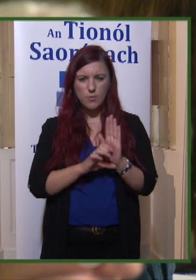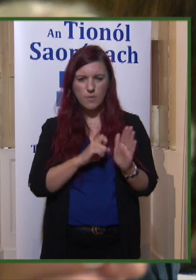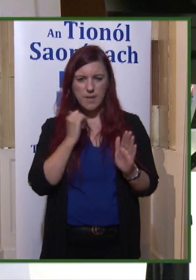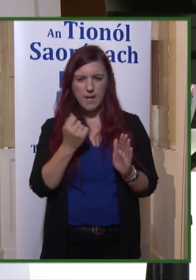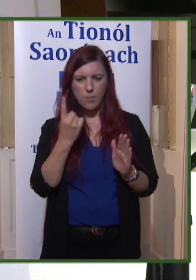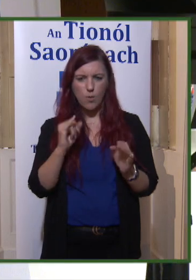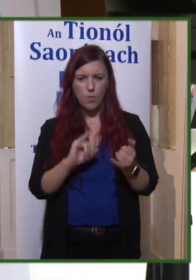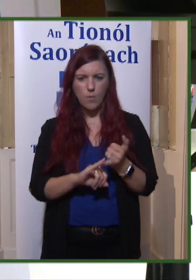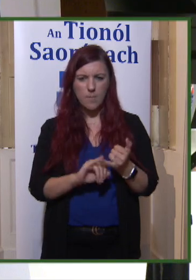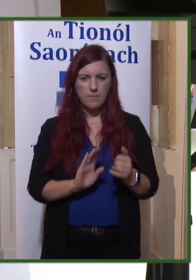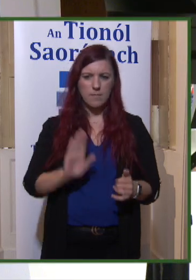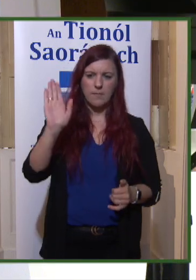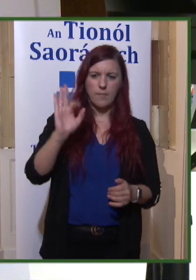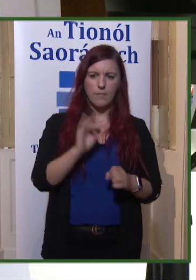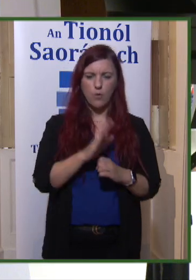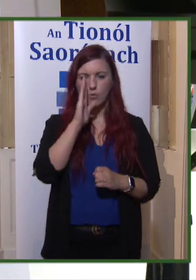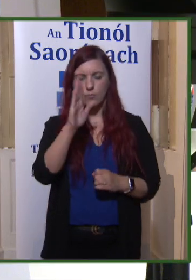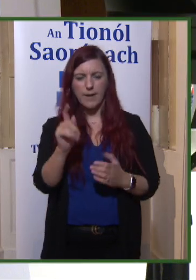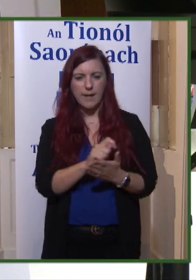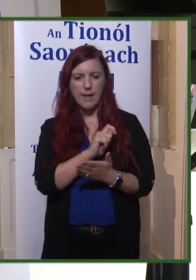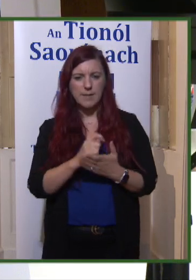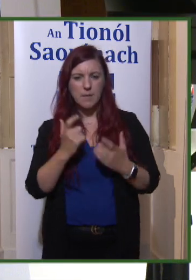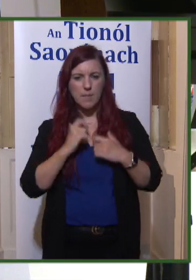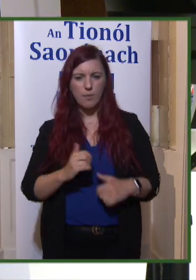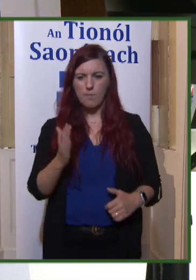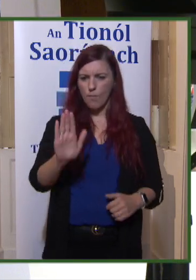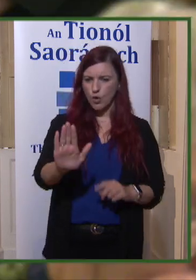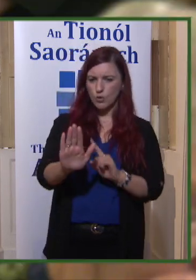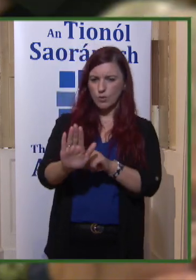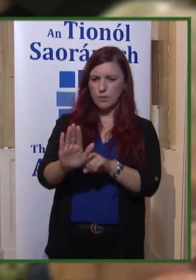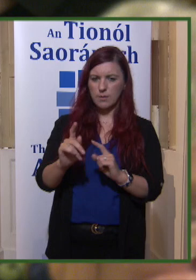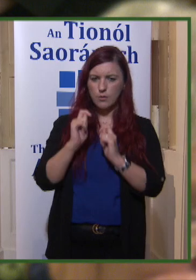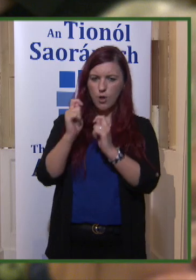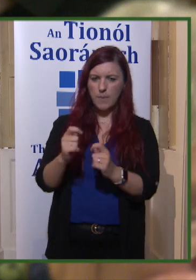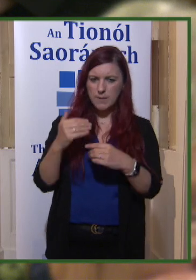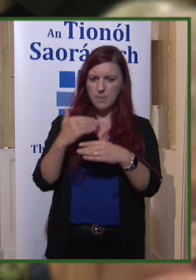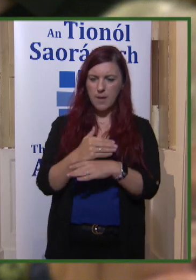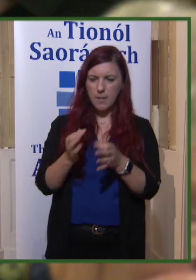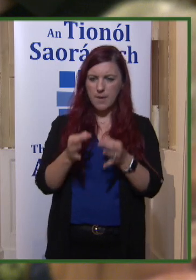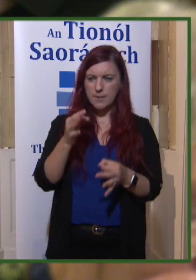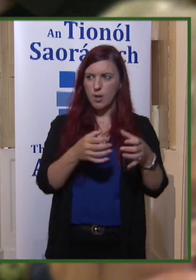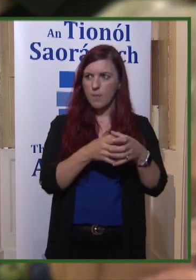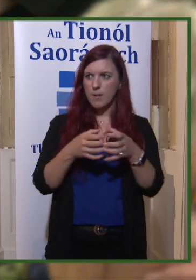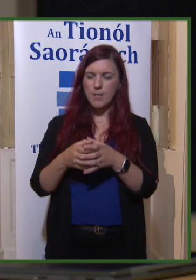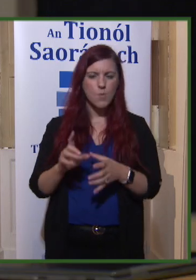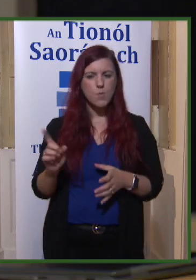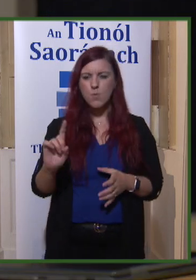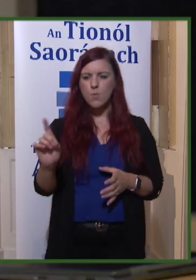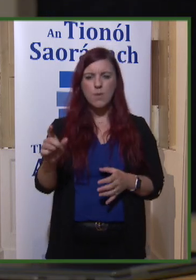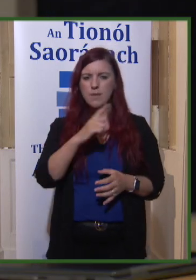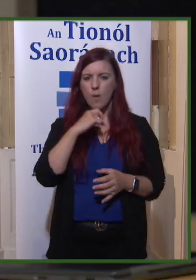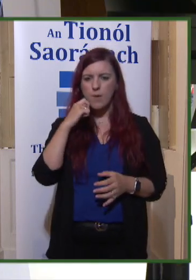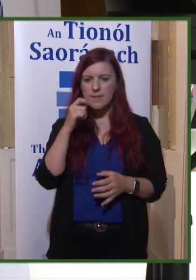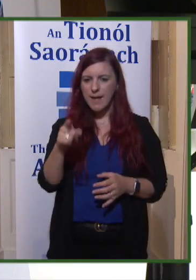goes forward to be a directly elected mayor must be nominated by a political party? No, it's a menu from which